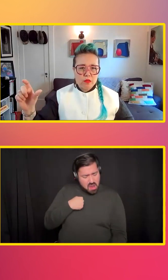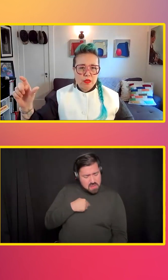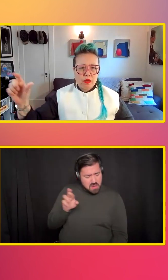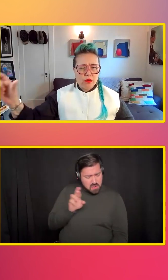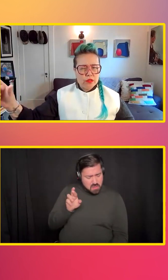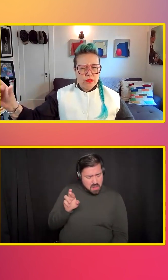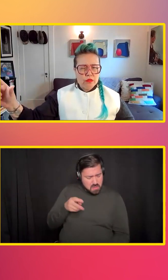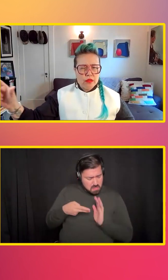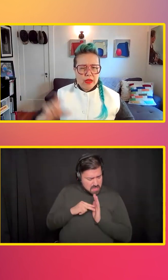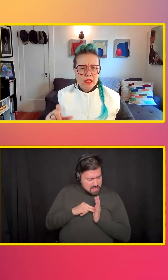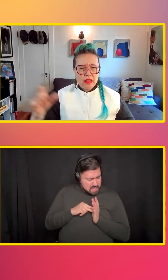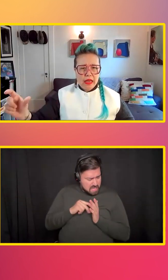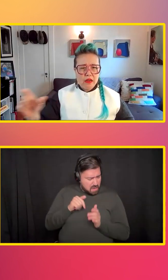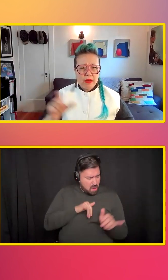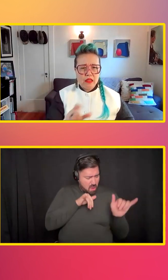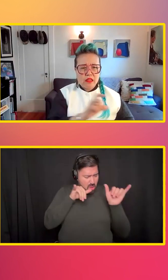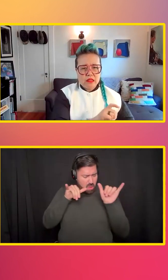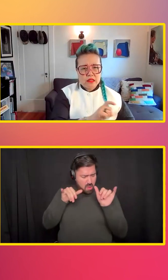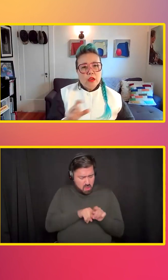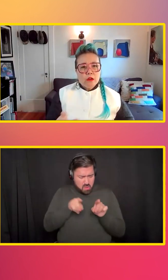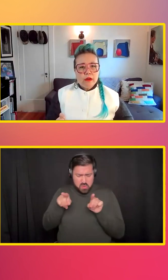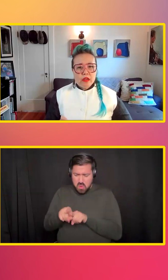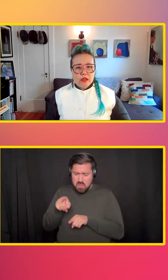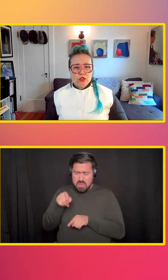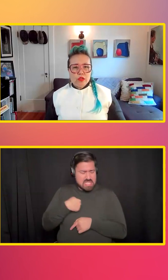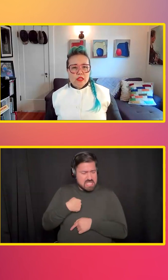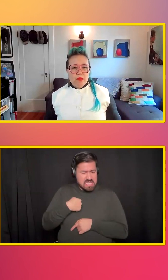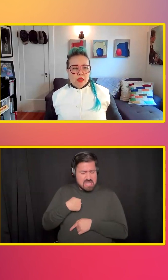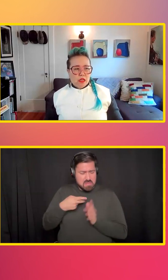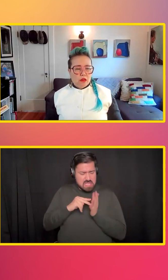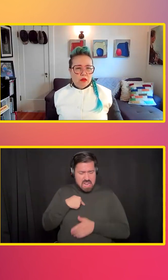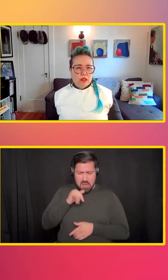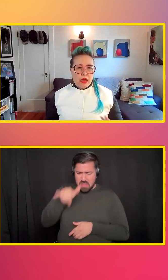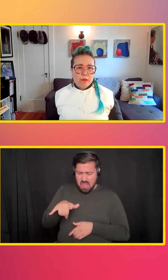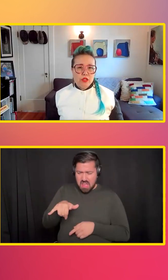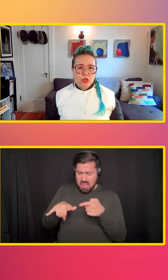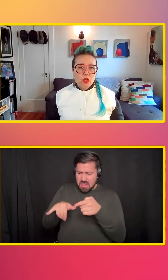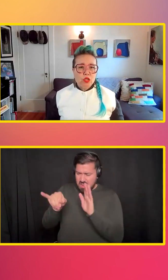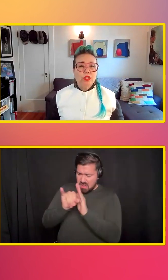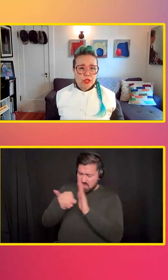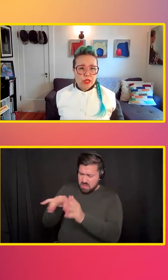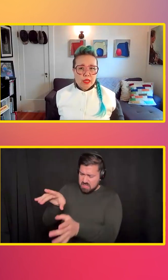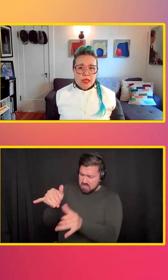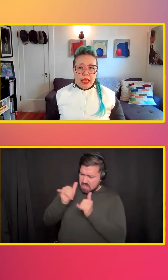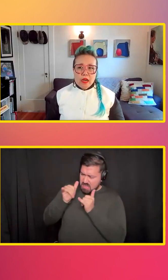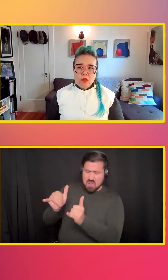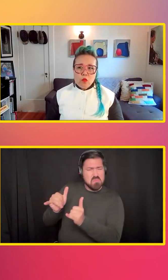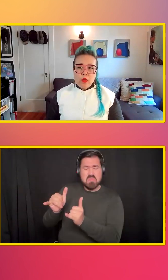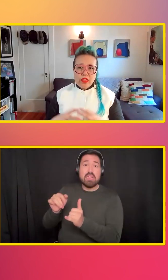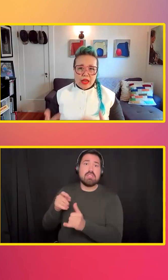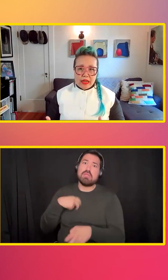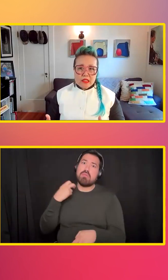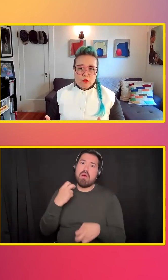that must be also, am I that? Am I this? Right? And so it's making it that much harder.